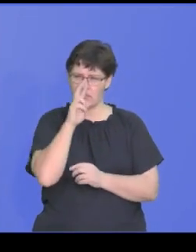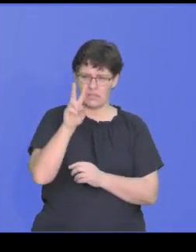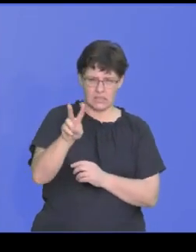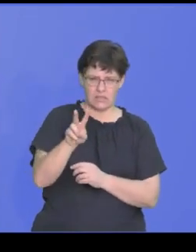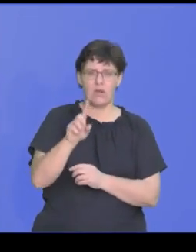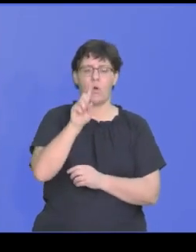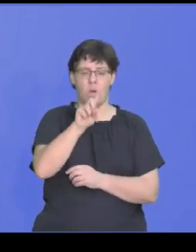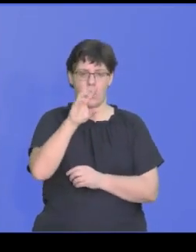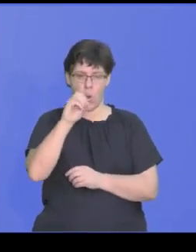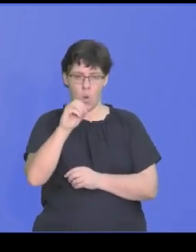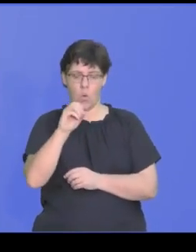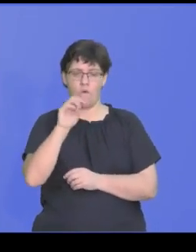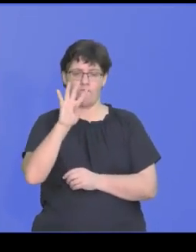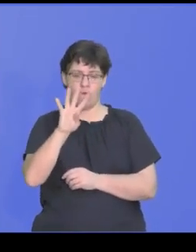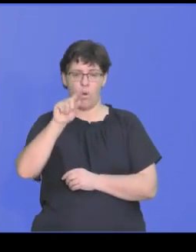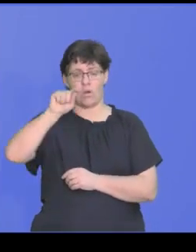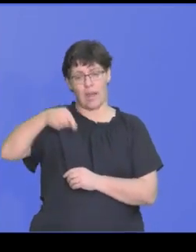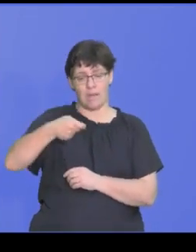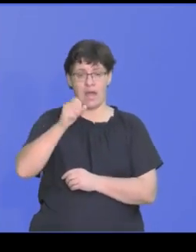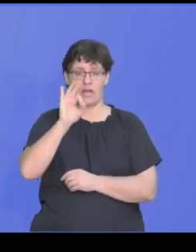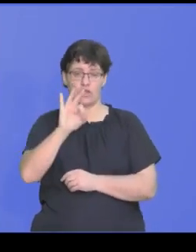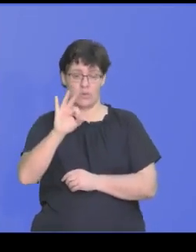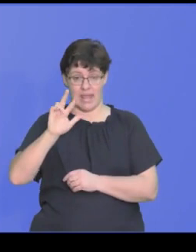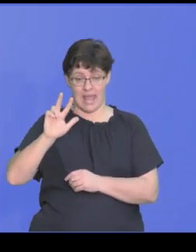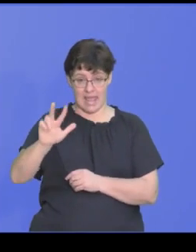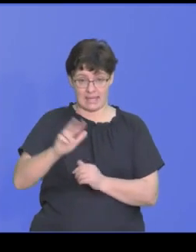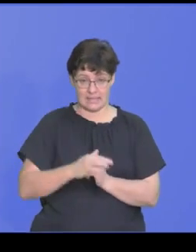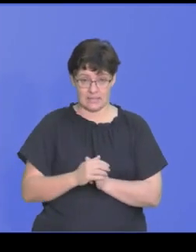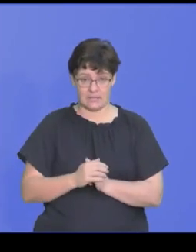let's go see what that was. It was 4.38, so